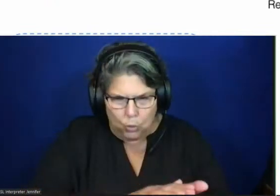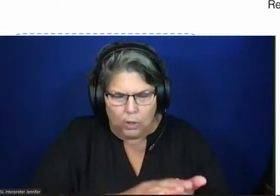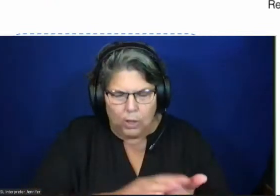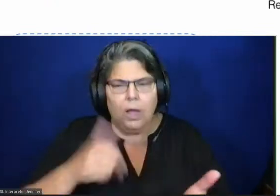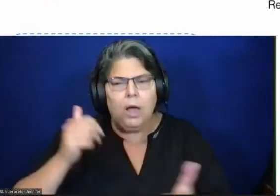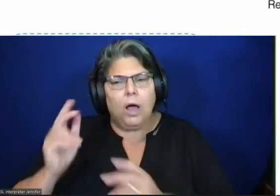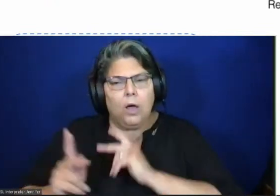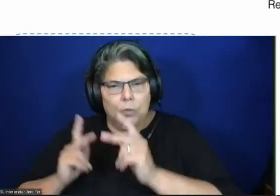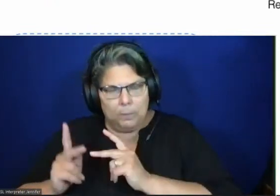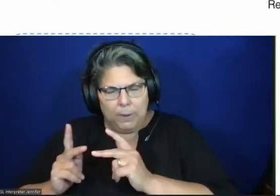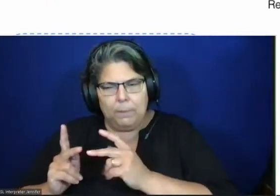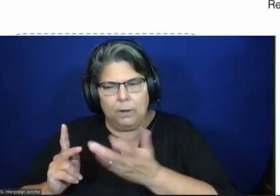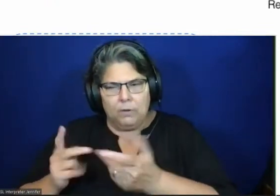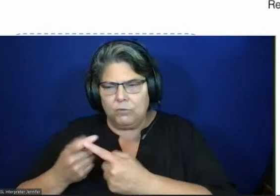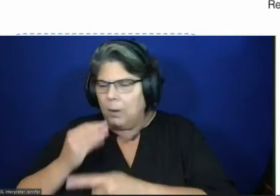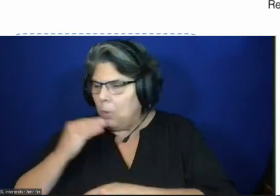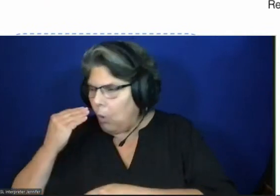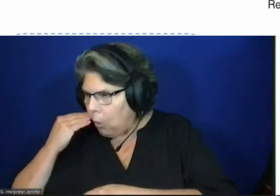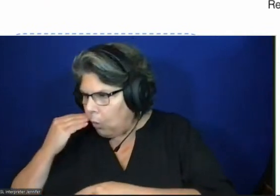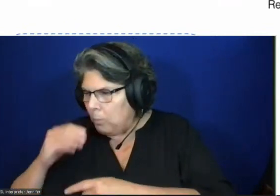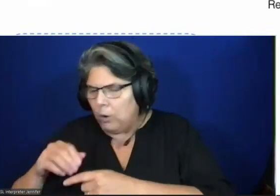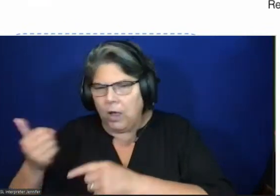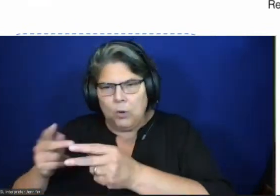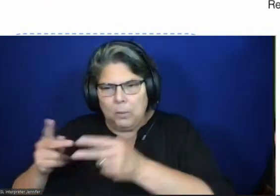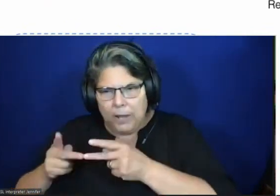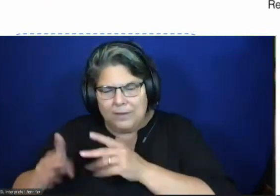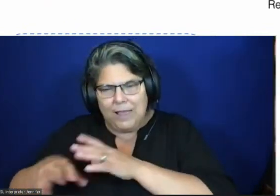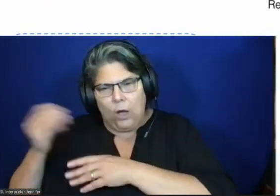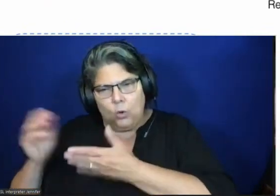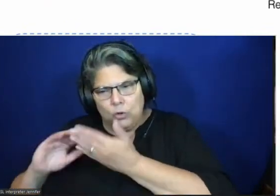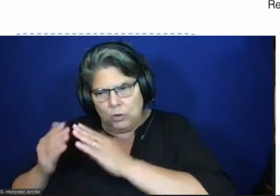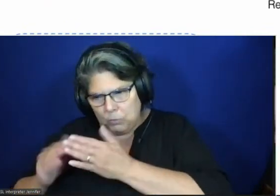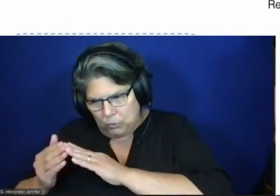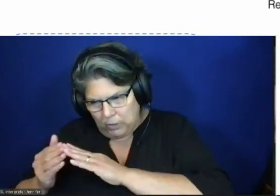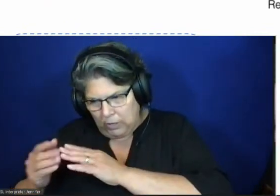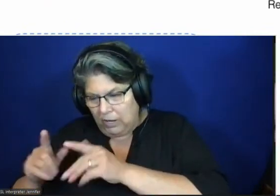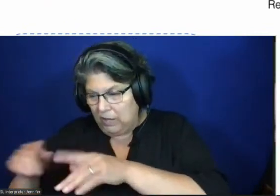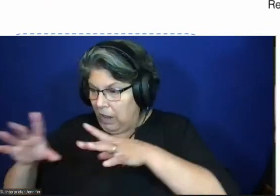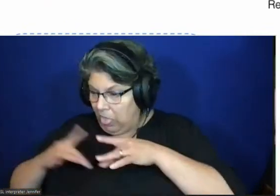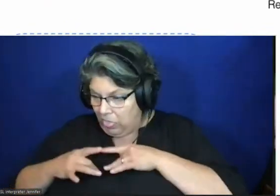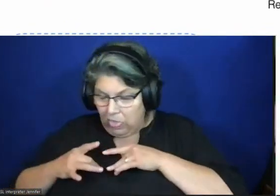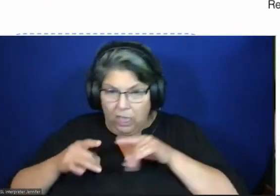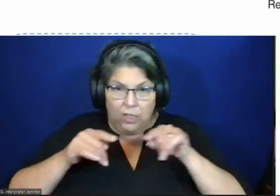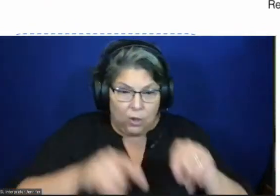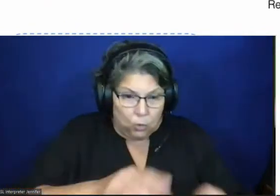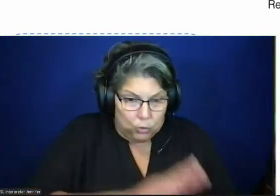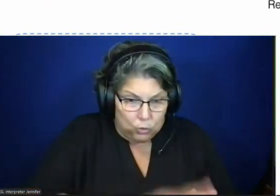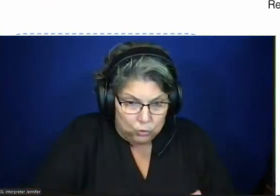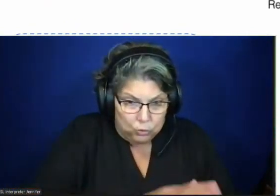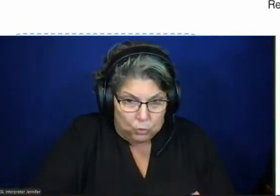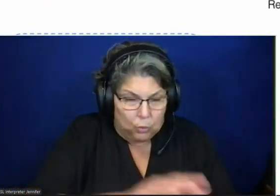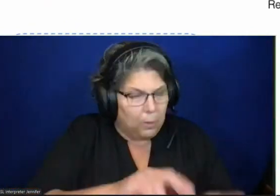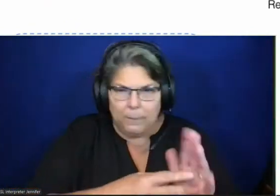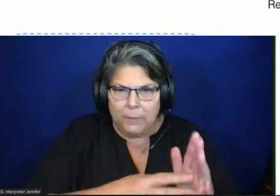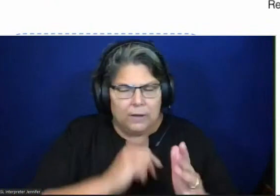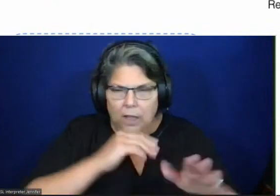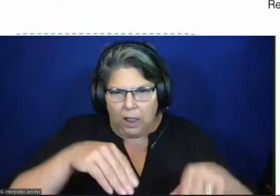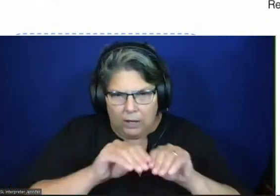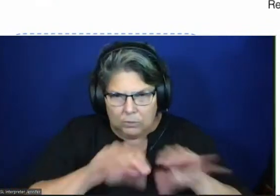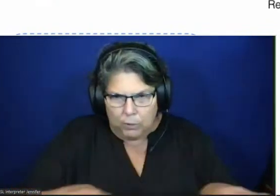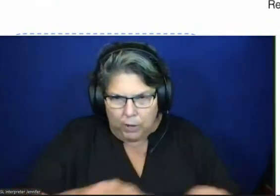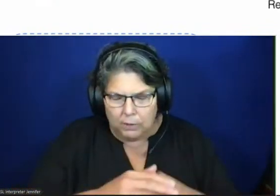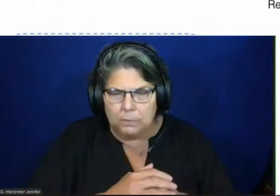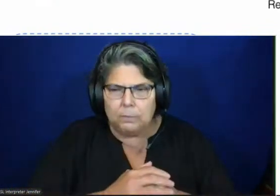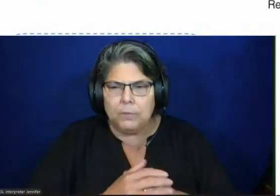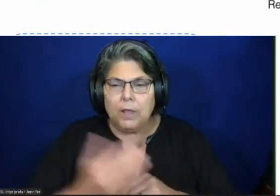that they had in the community, and they are being contained without transmission. Last month, I released some advice for